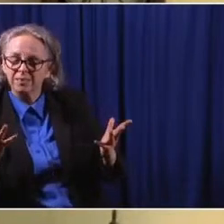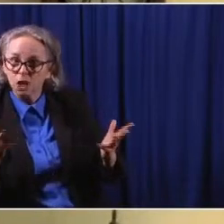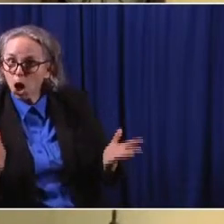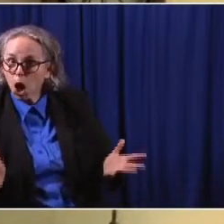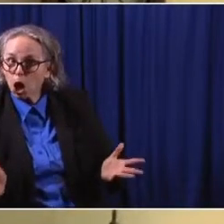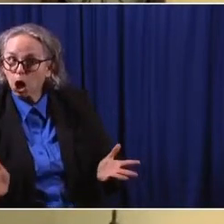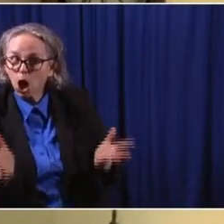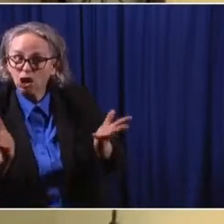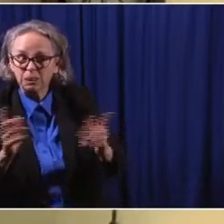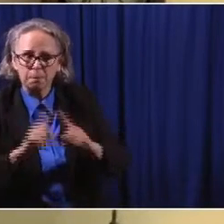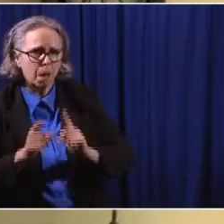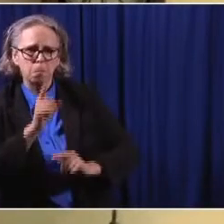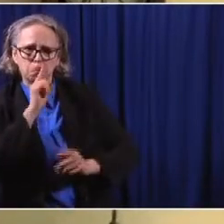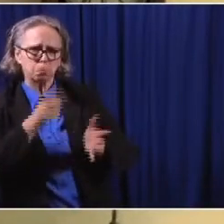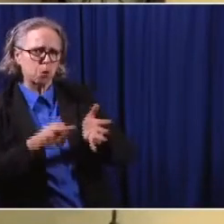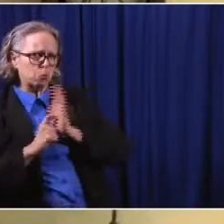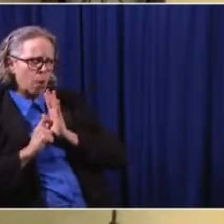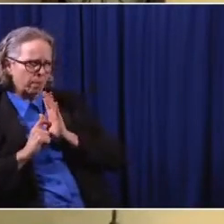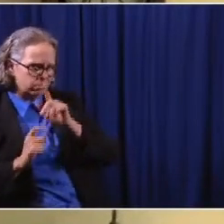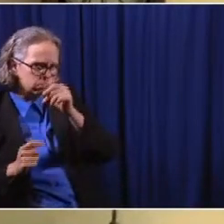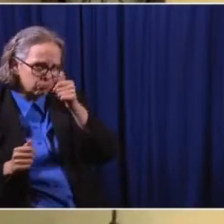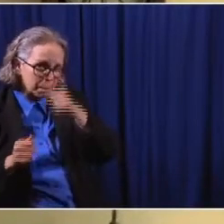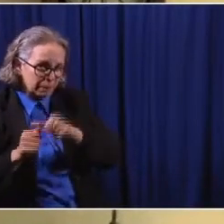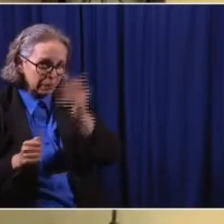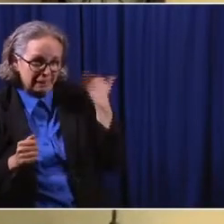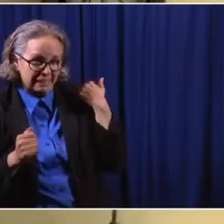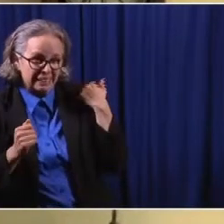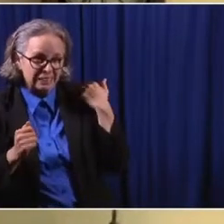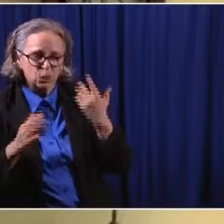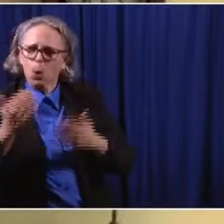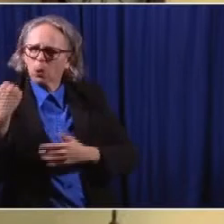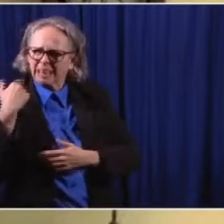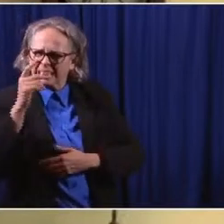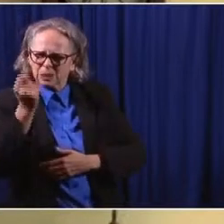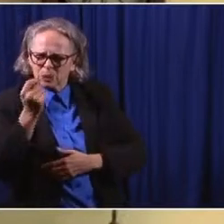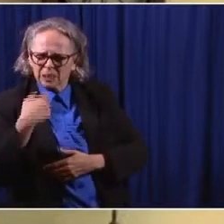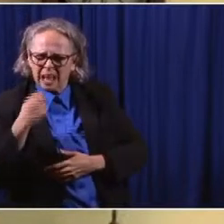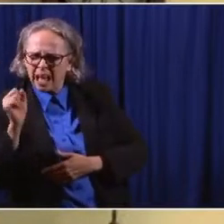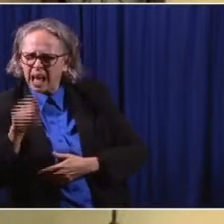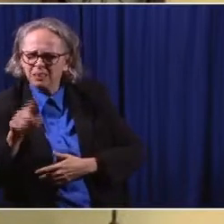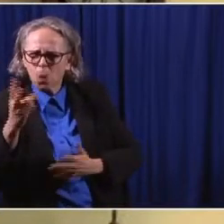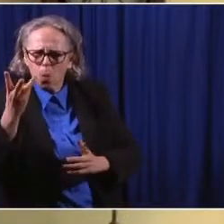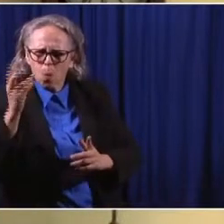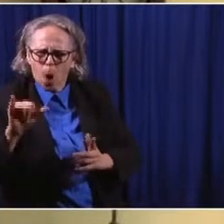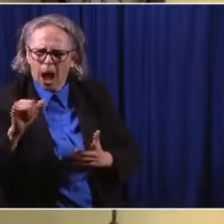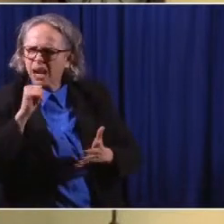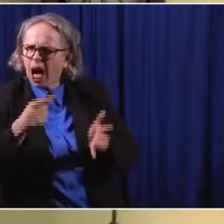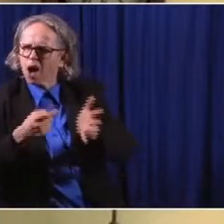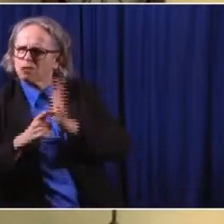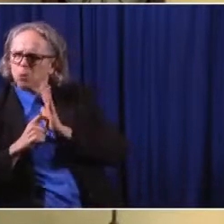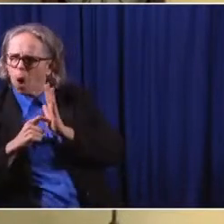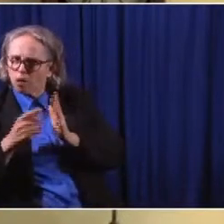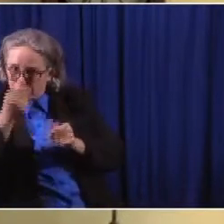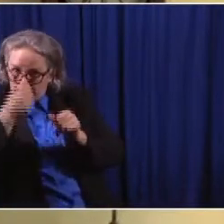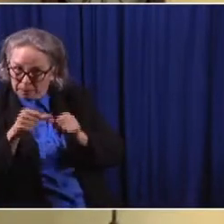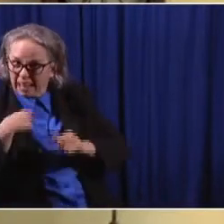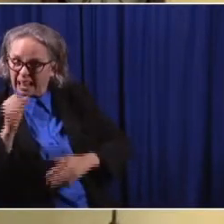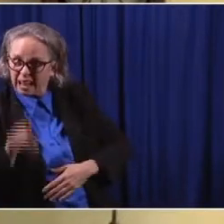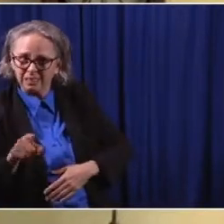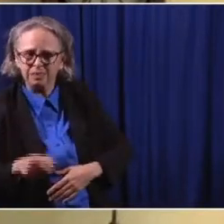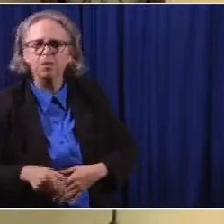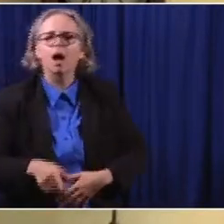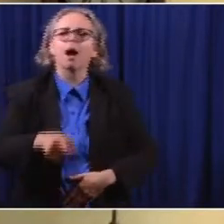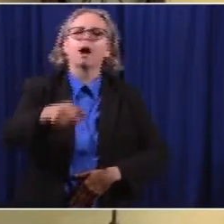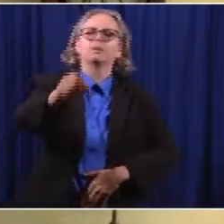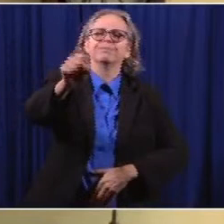not required to do. So my question from Tuesday was, why not make that a requirement? Yeah, I mean, I've talked